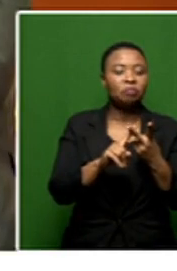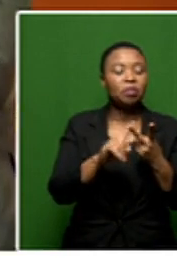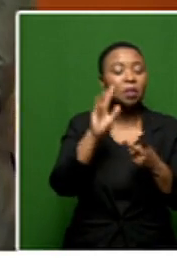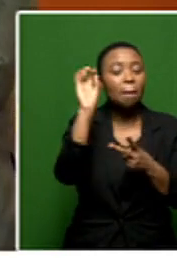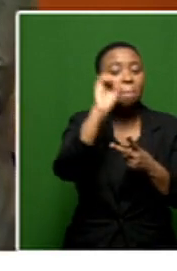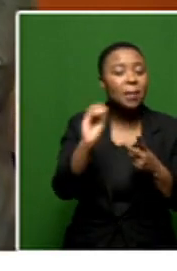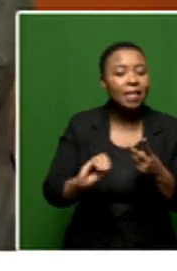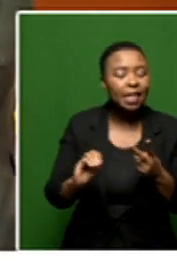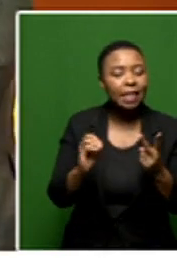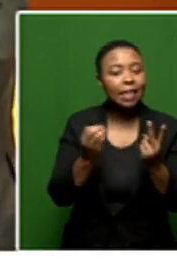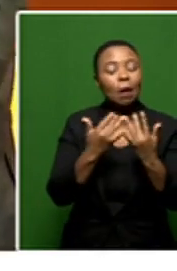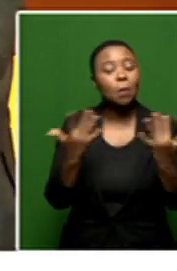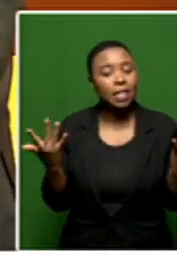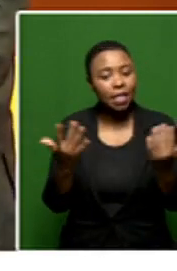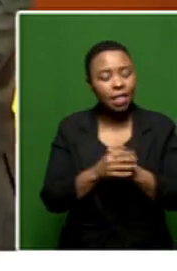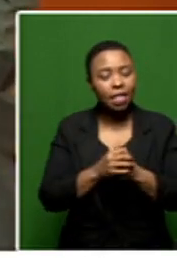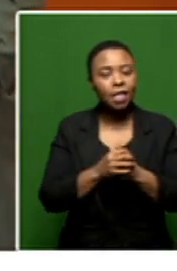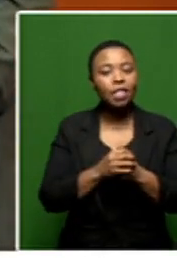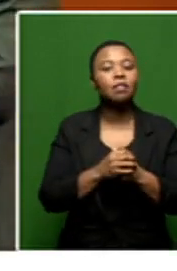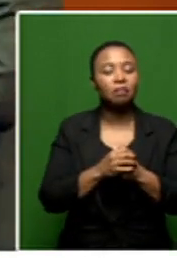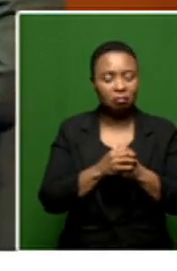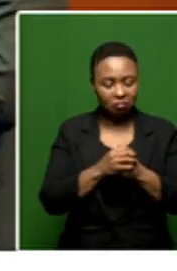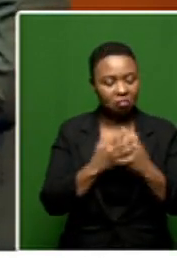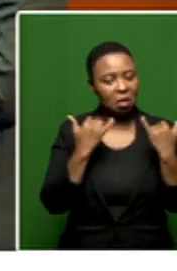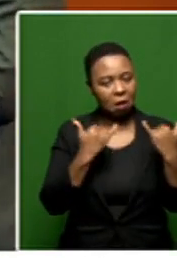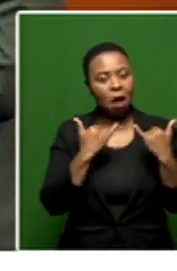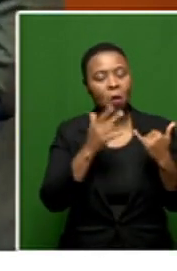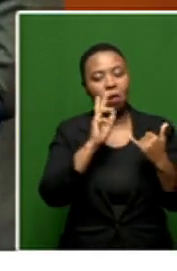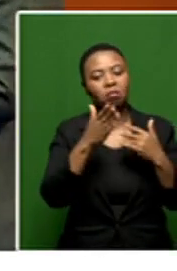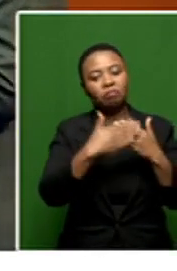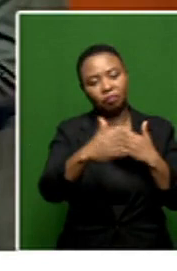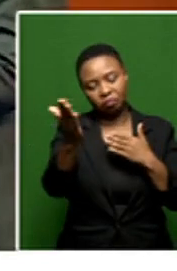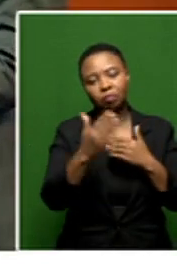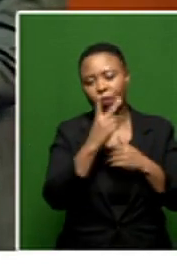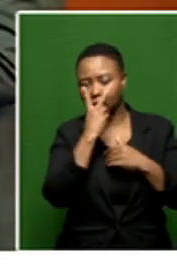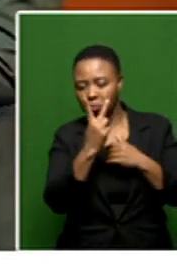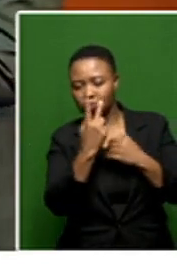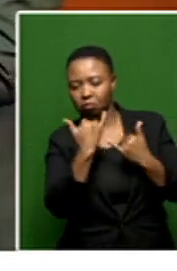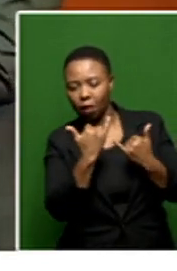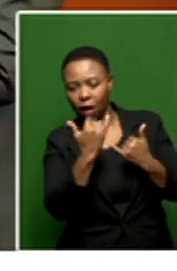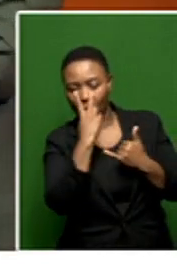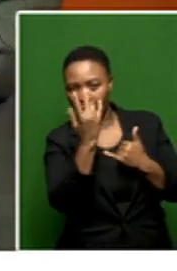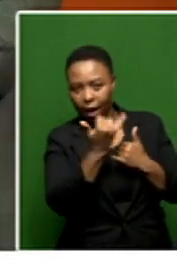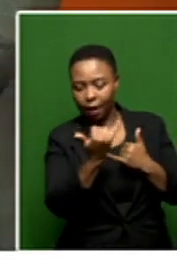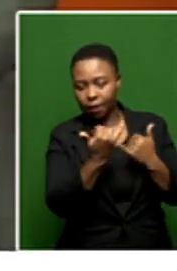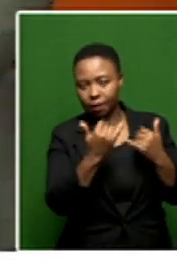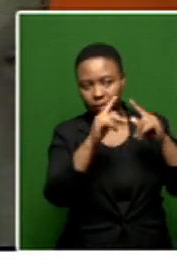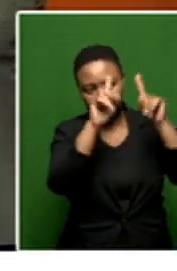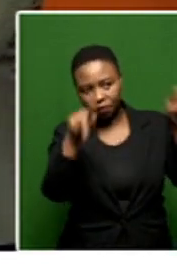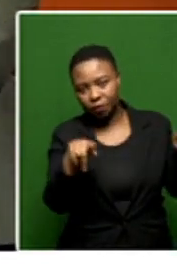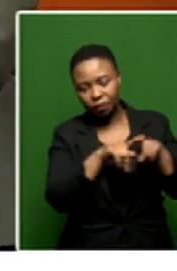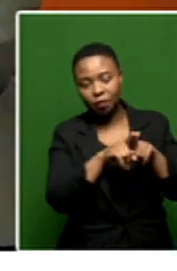on as things stand, and then we'll take it from there. How are we looking at this particular